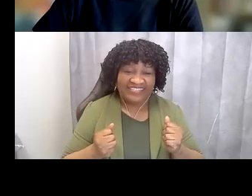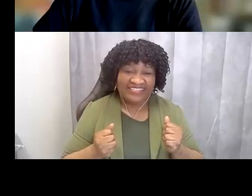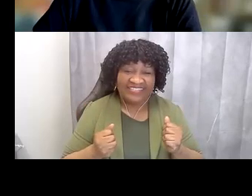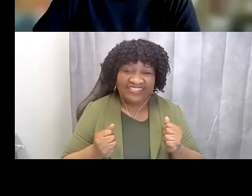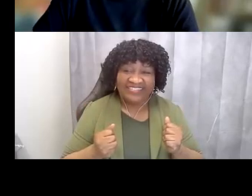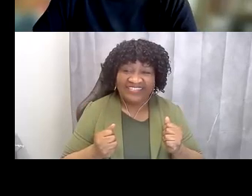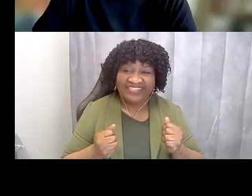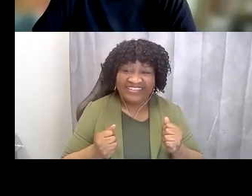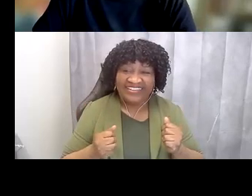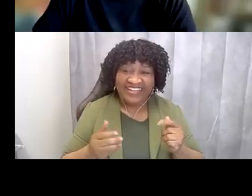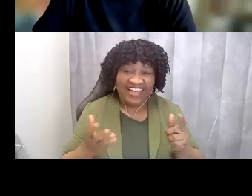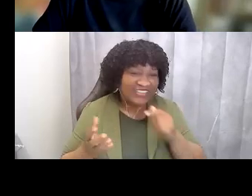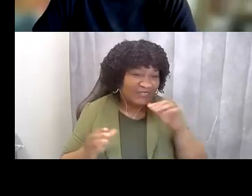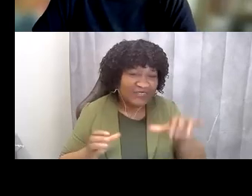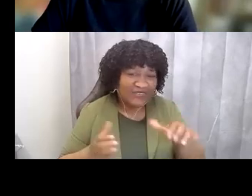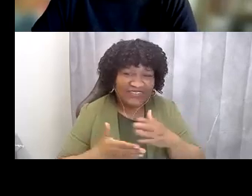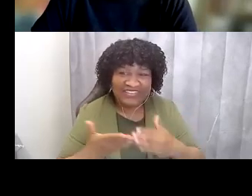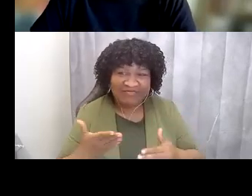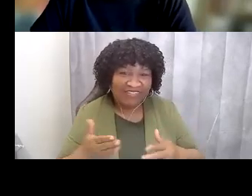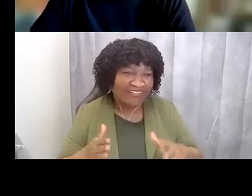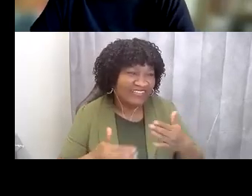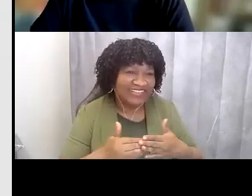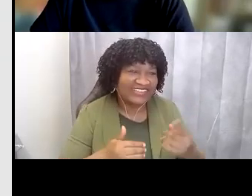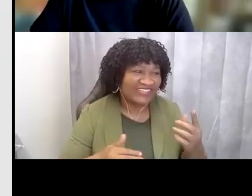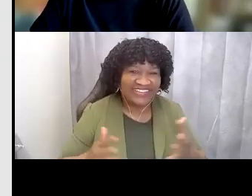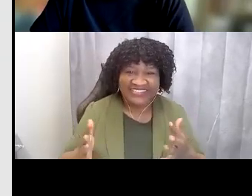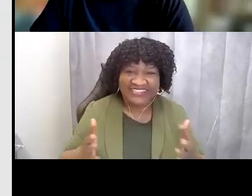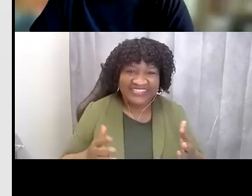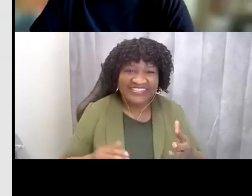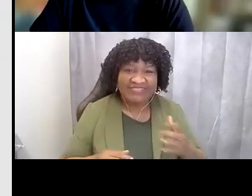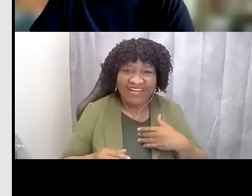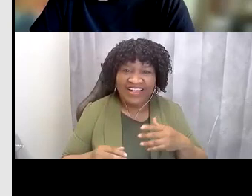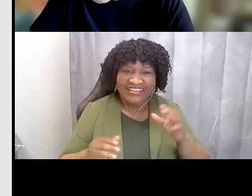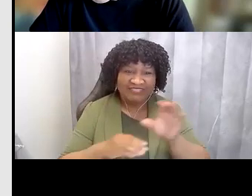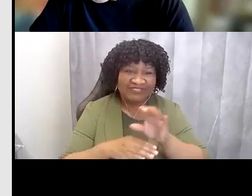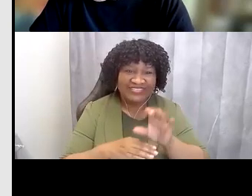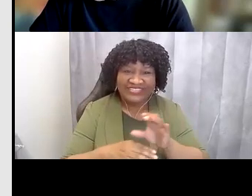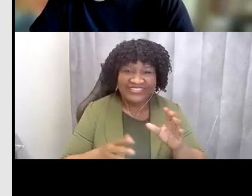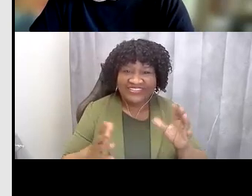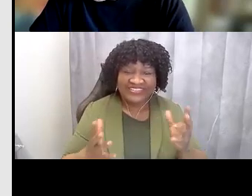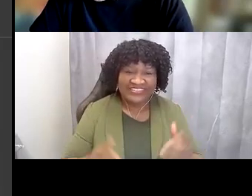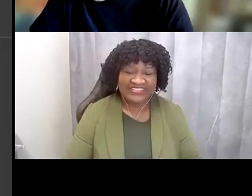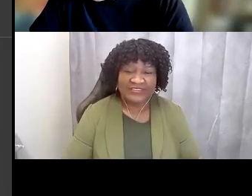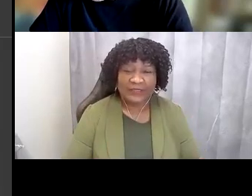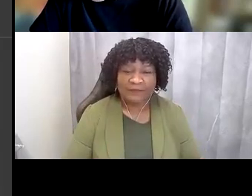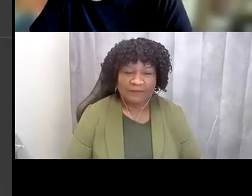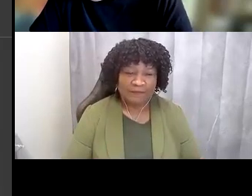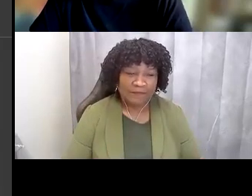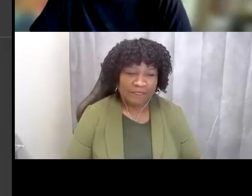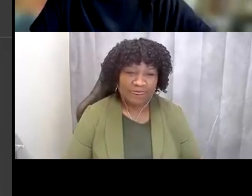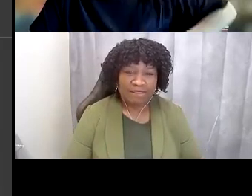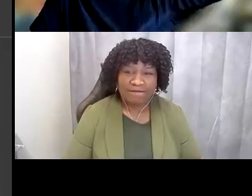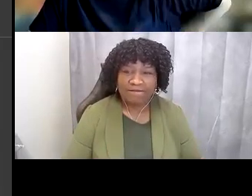don't usually do this part about the date of the next one. I'm trying to get my computer to turn off the